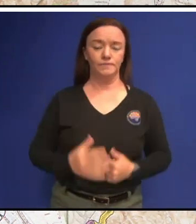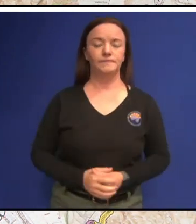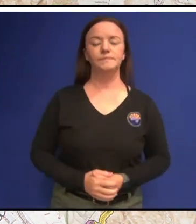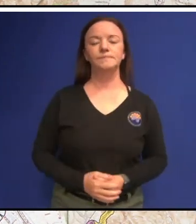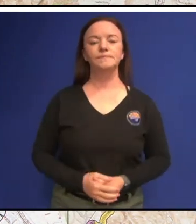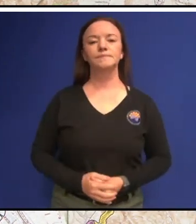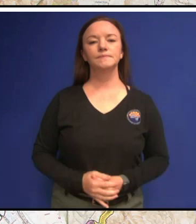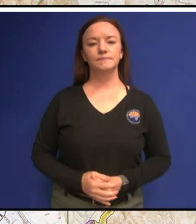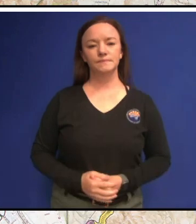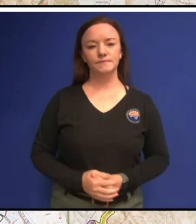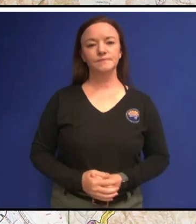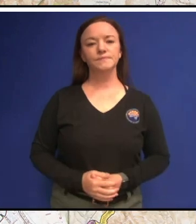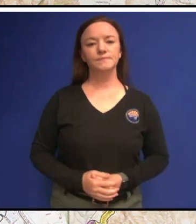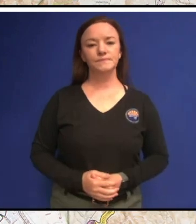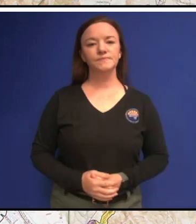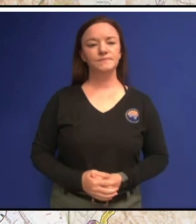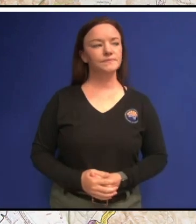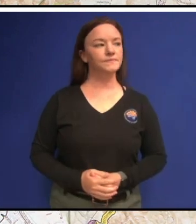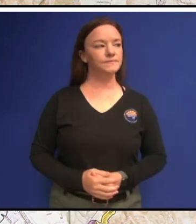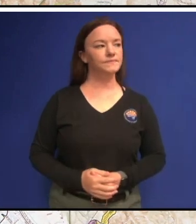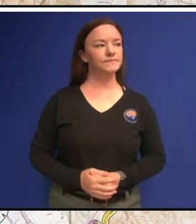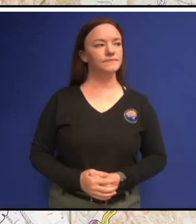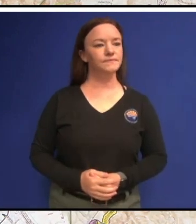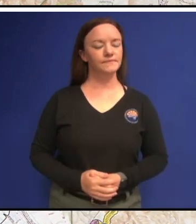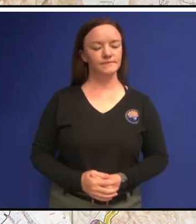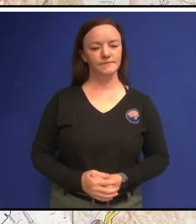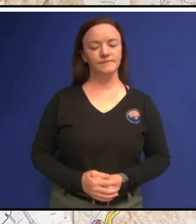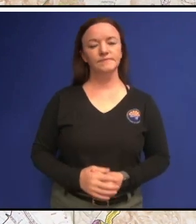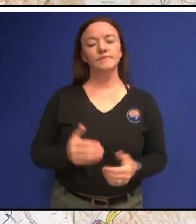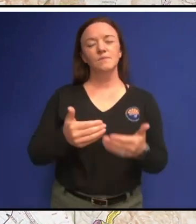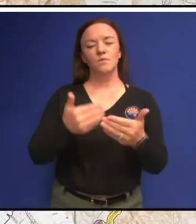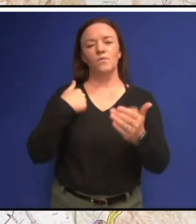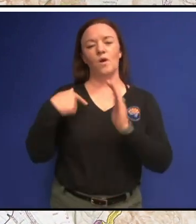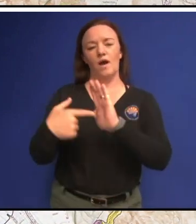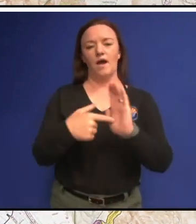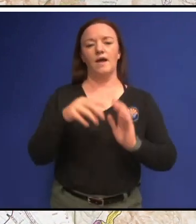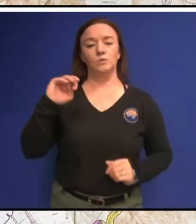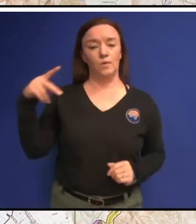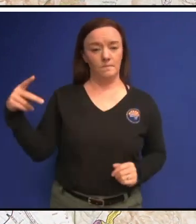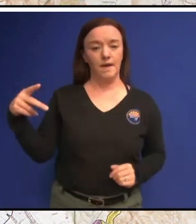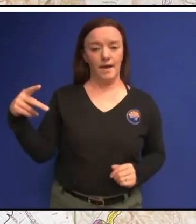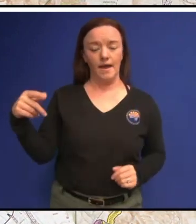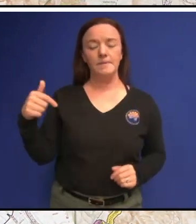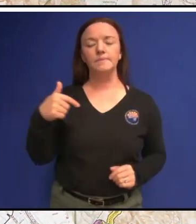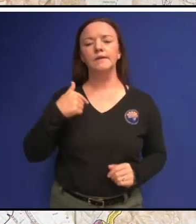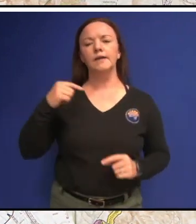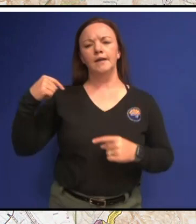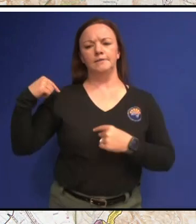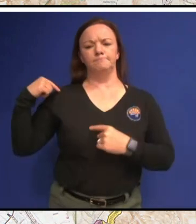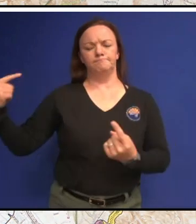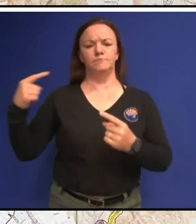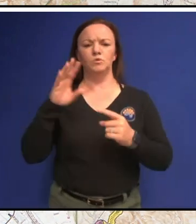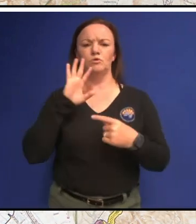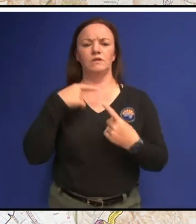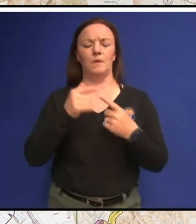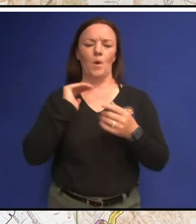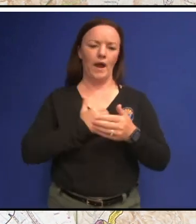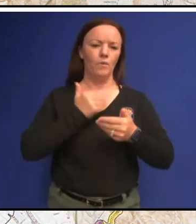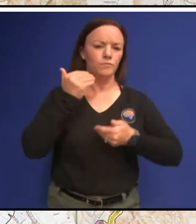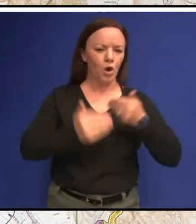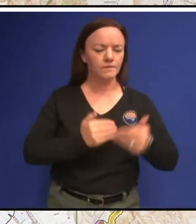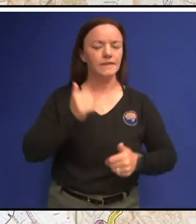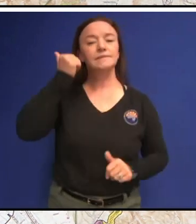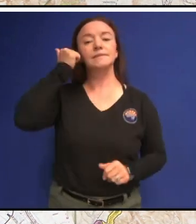map, one thing I wanted to touch on was multiple times I've talked about our process, our daily process